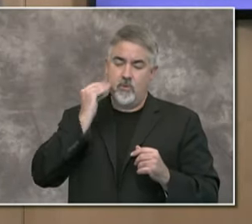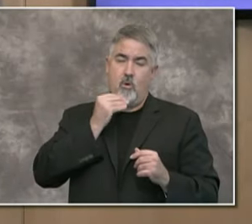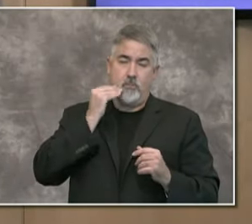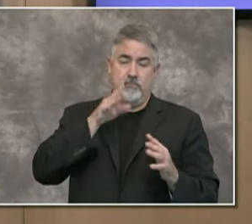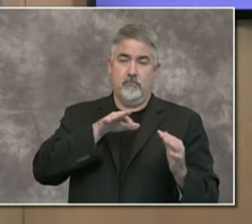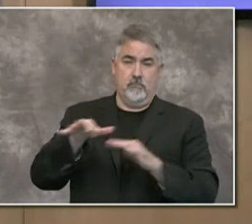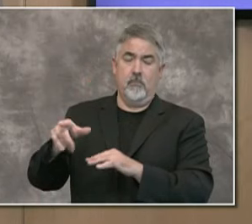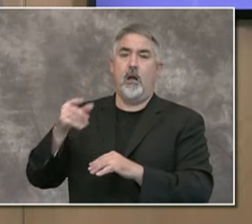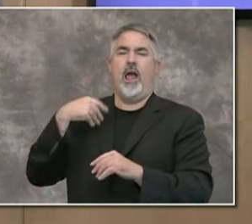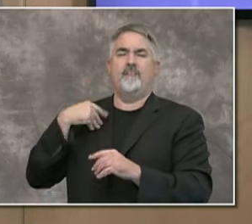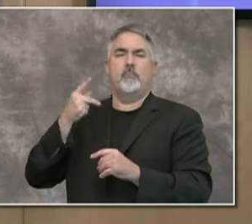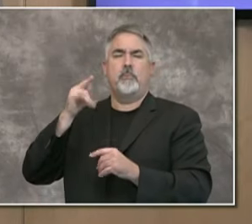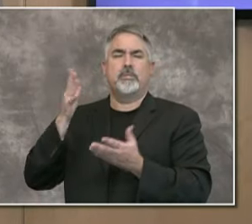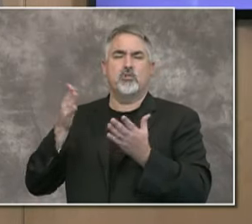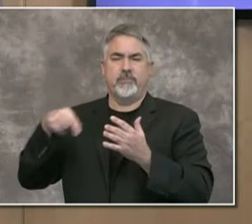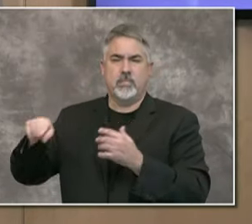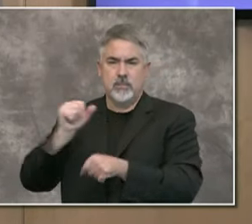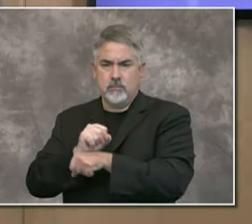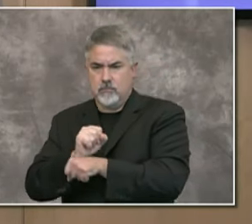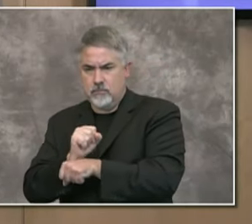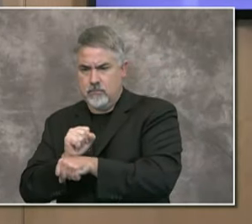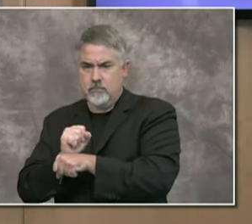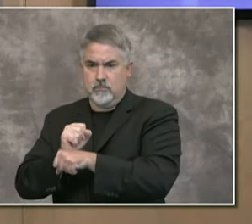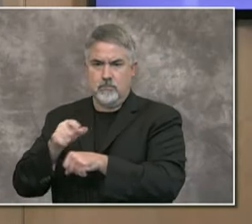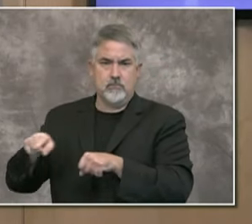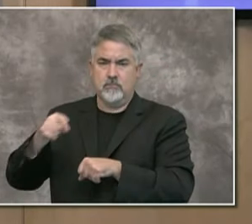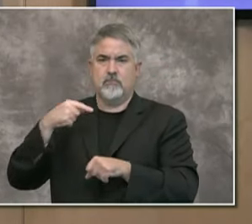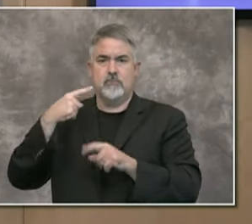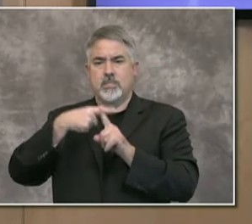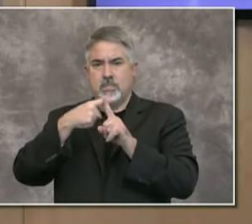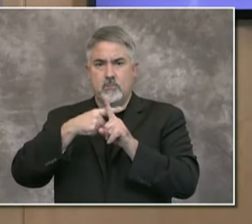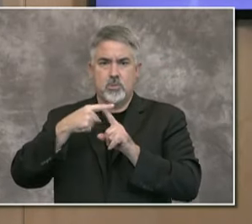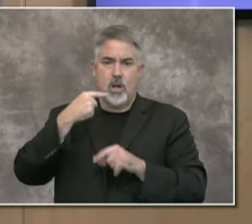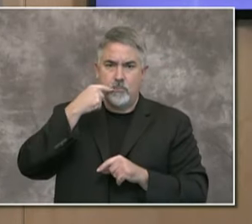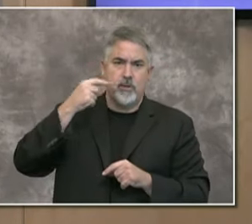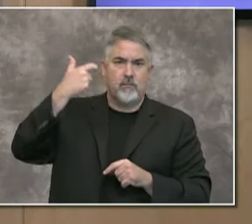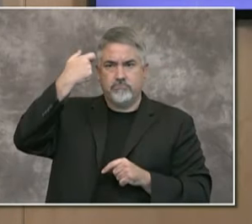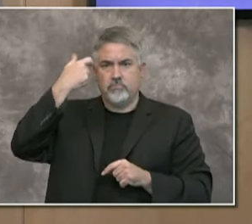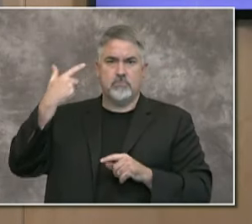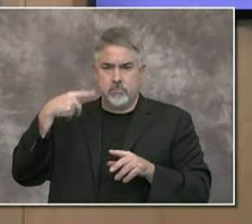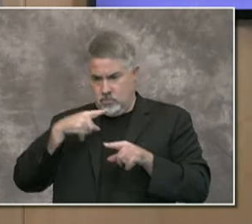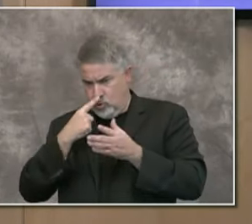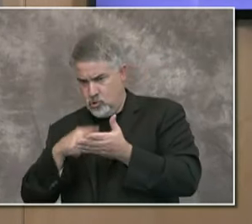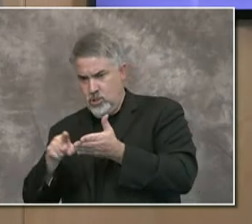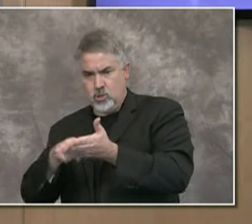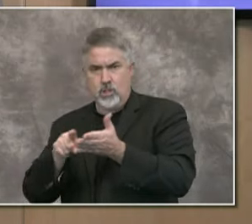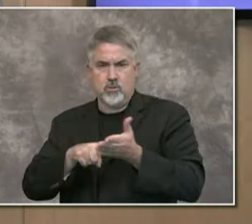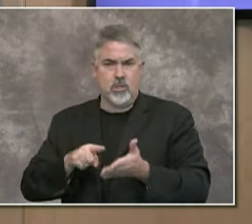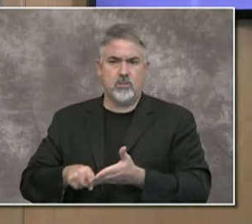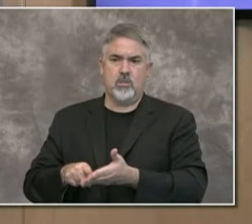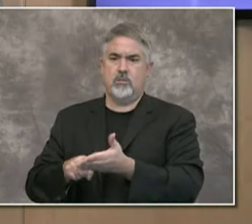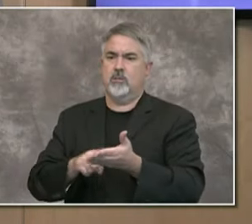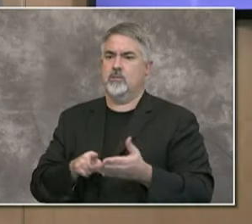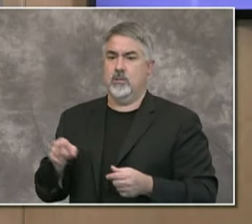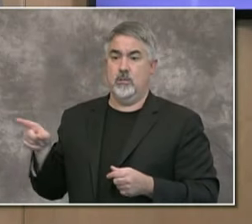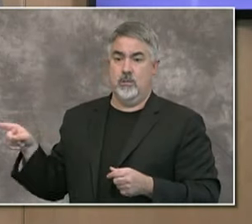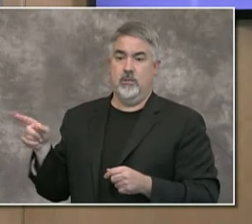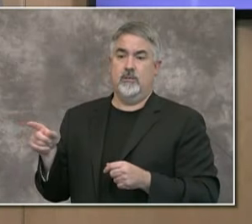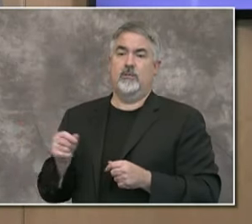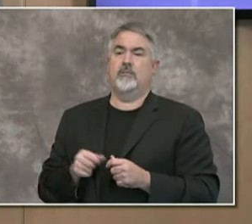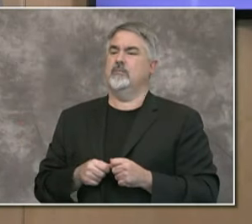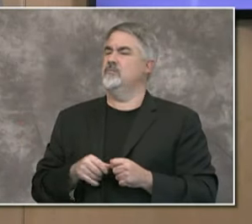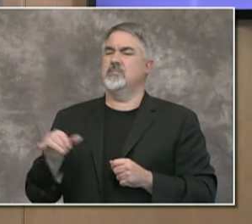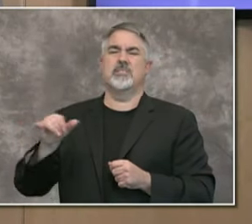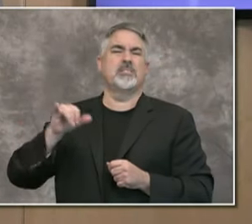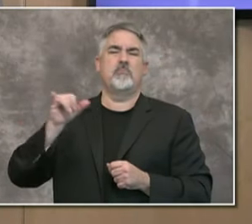continually screening for temperatures and symptoms. That is the exact same process that we've had in a number